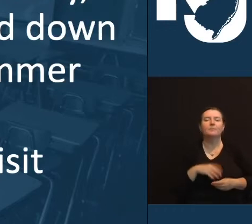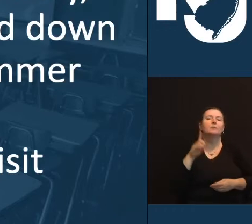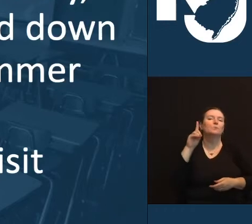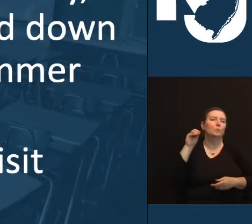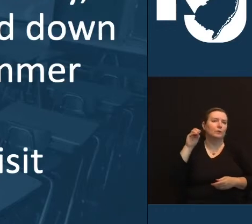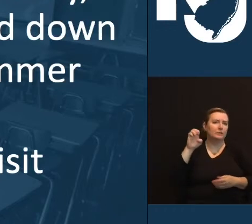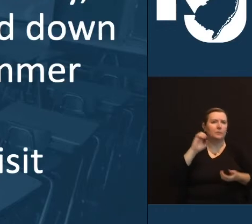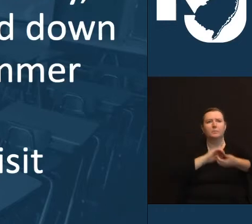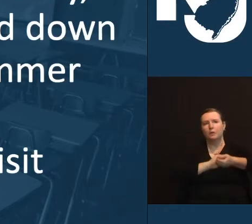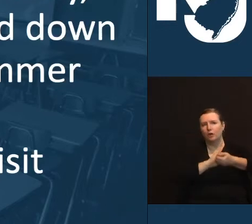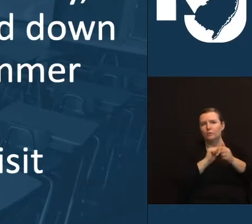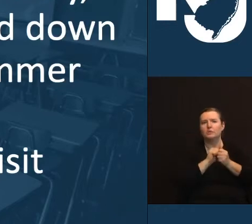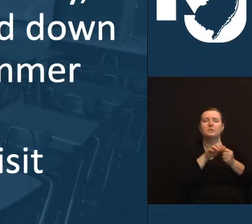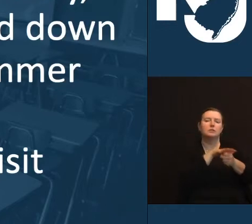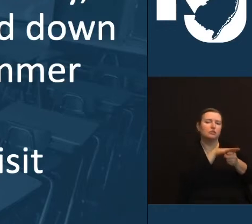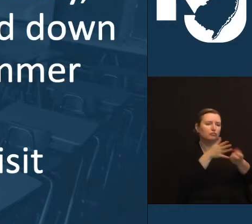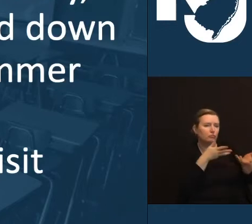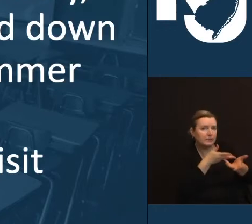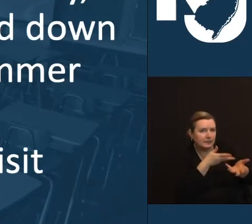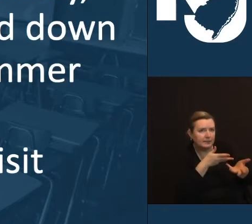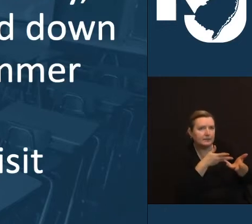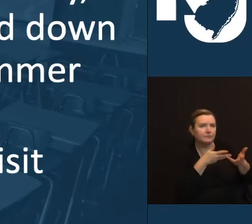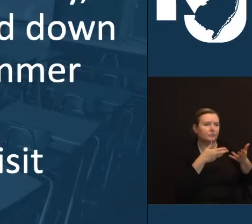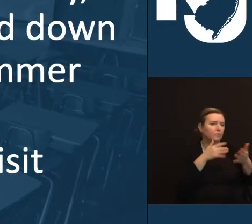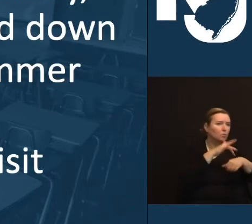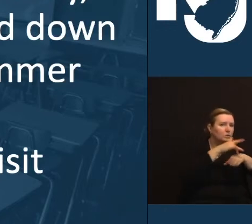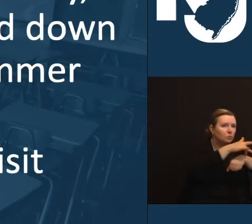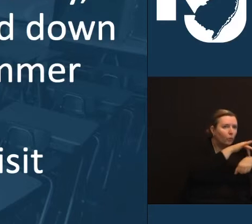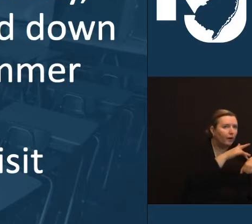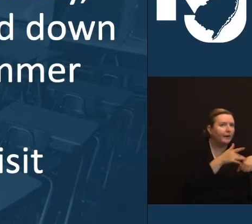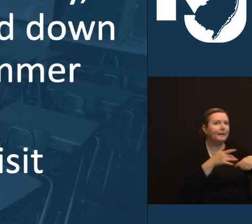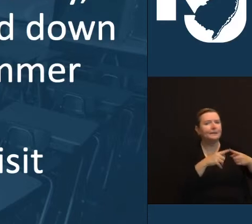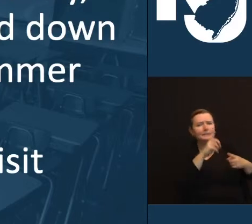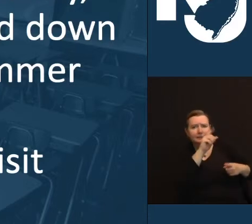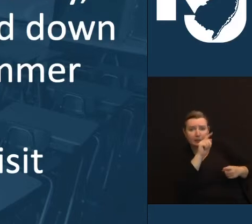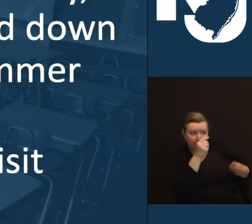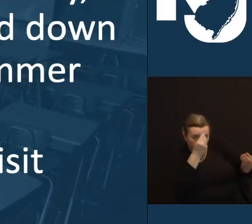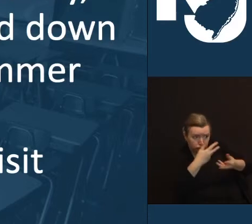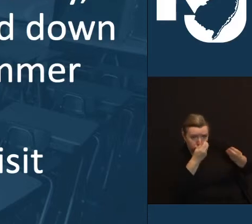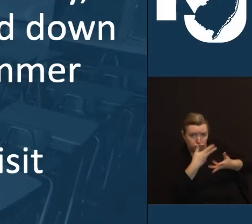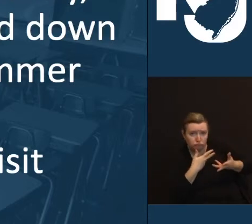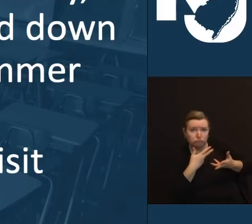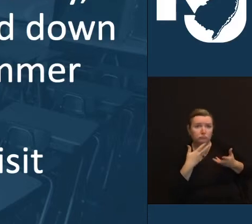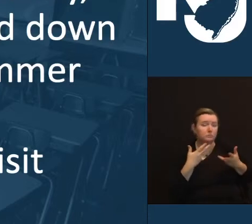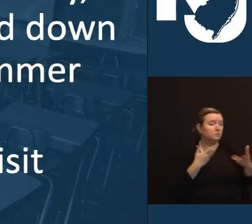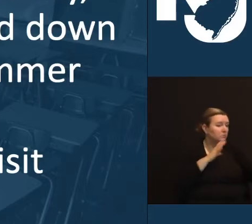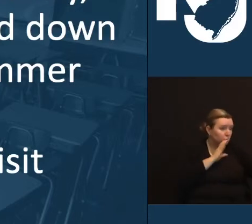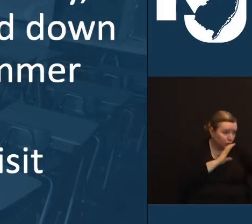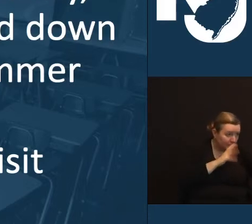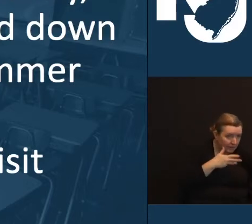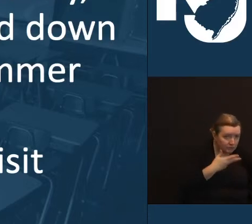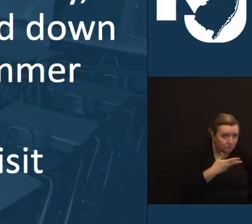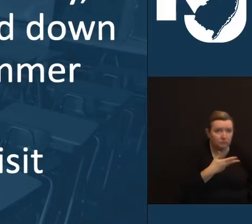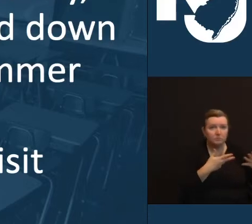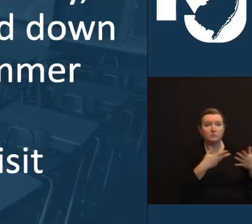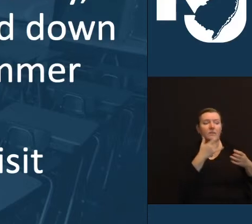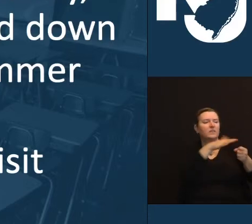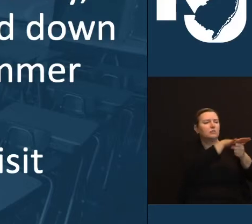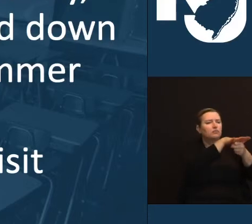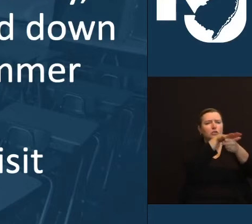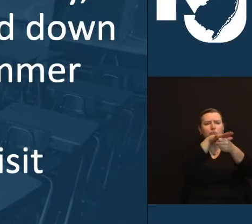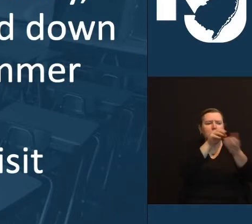use of resources, the accurate reporting of data, and effective communication between and among districts and students and families